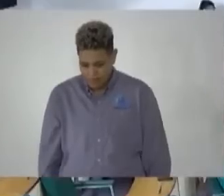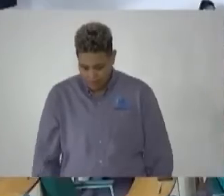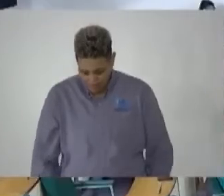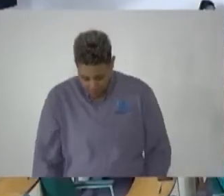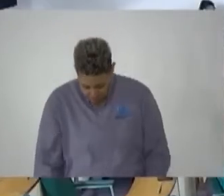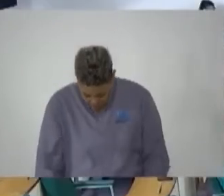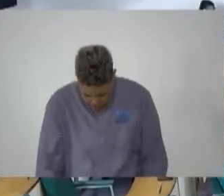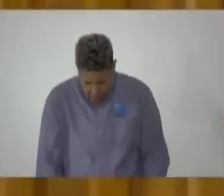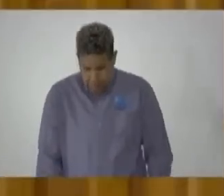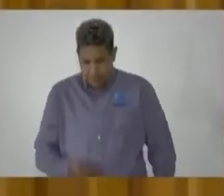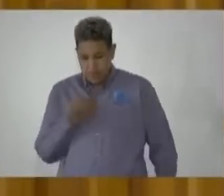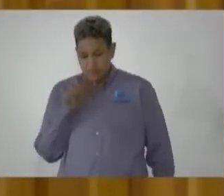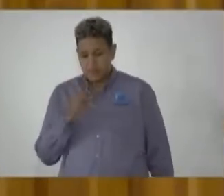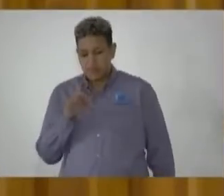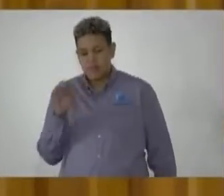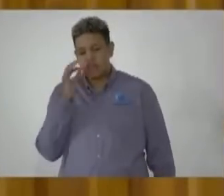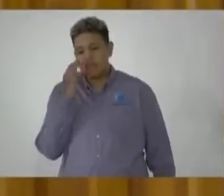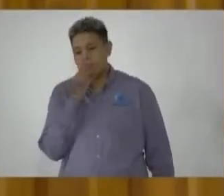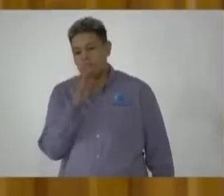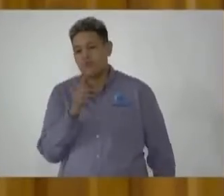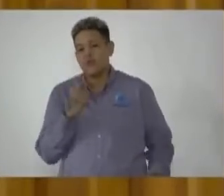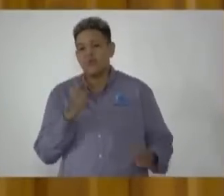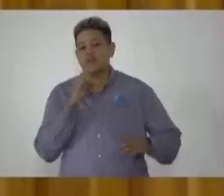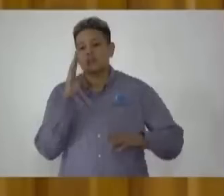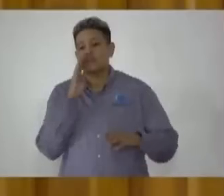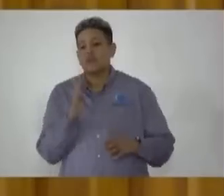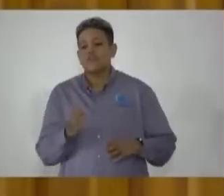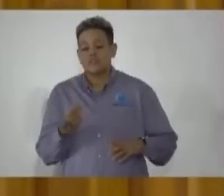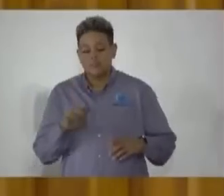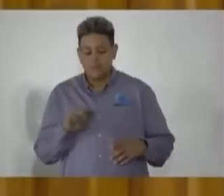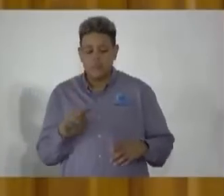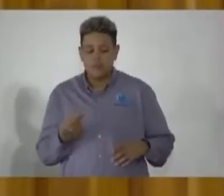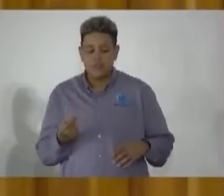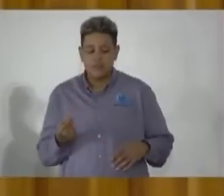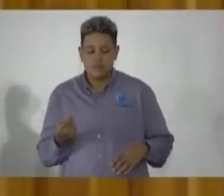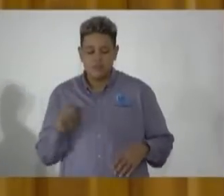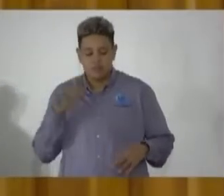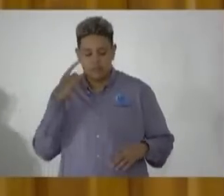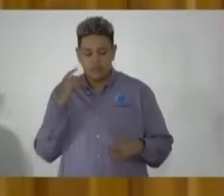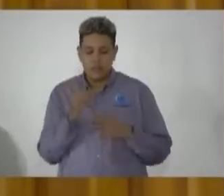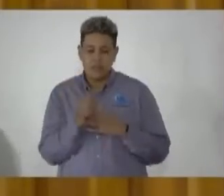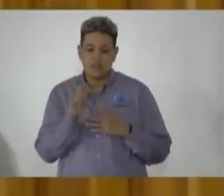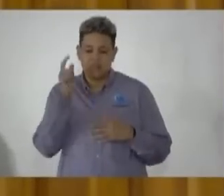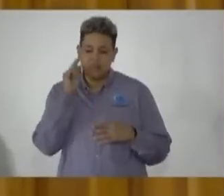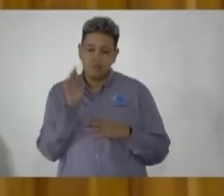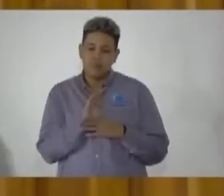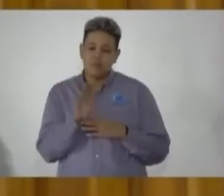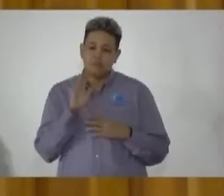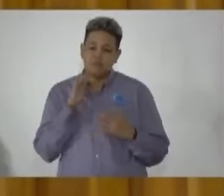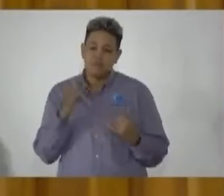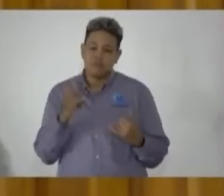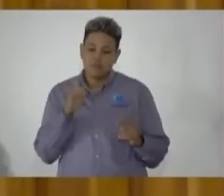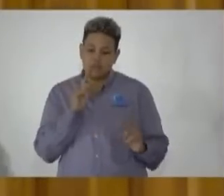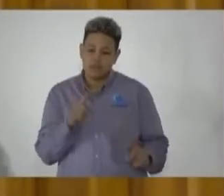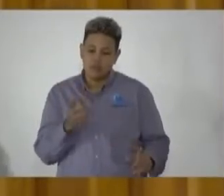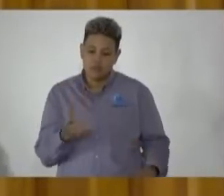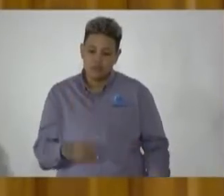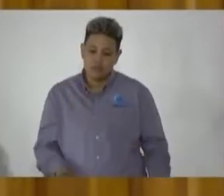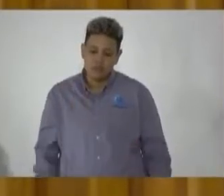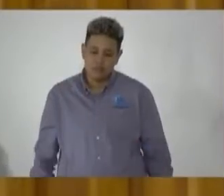Thank you, Dr. Morris. Your inquiries were directed to me, but I think the leader of government business is the